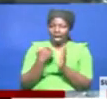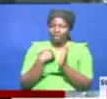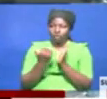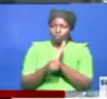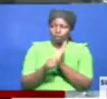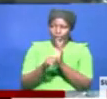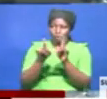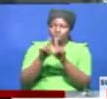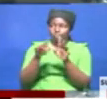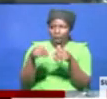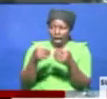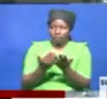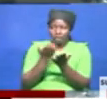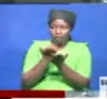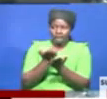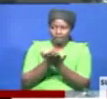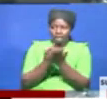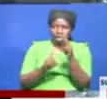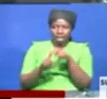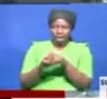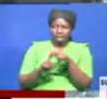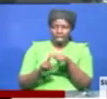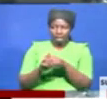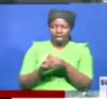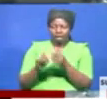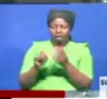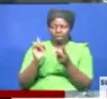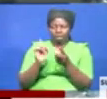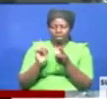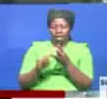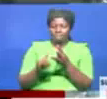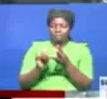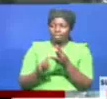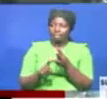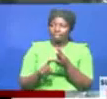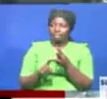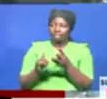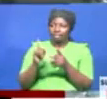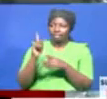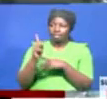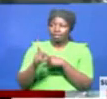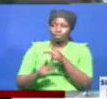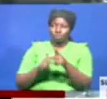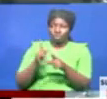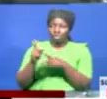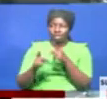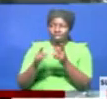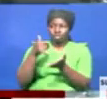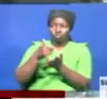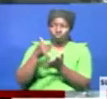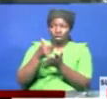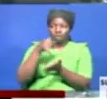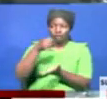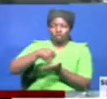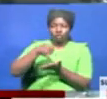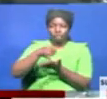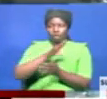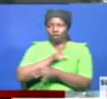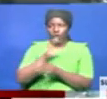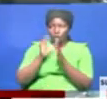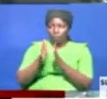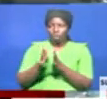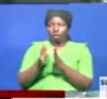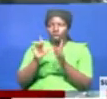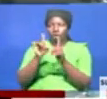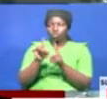is emerging. Number 3, the process, including the involvement of commissioners, but also the involvement of agents